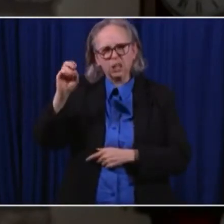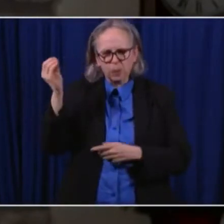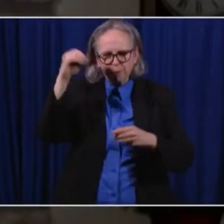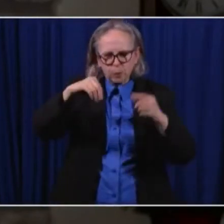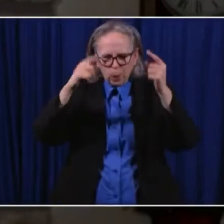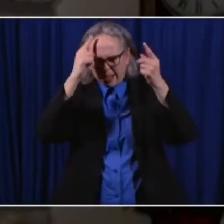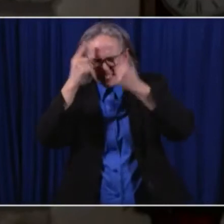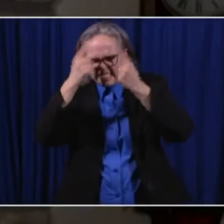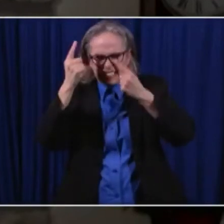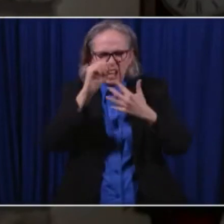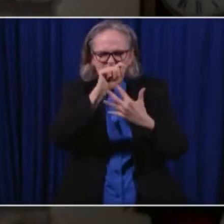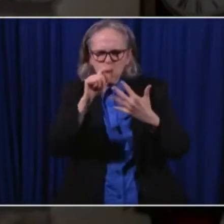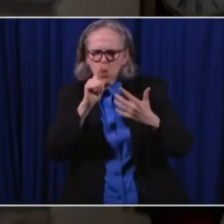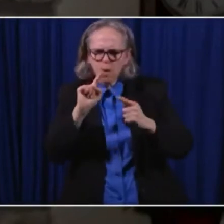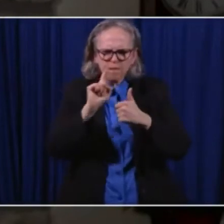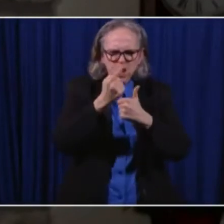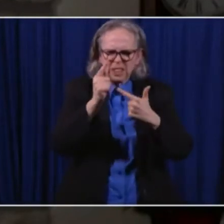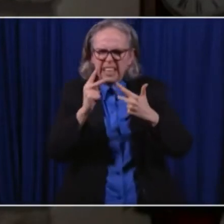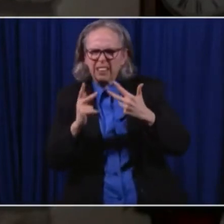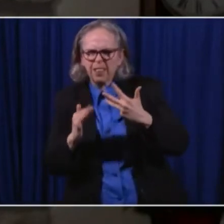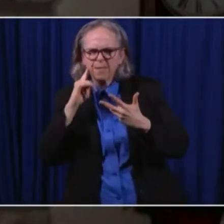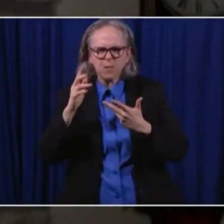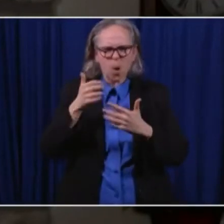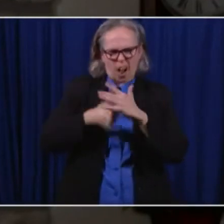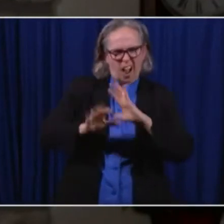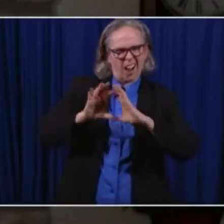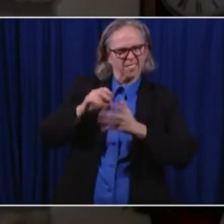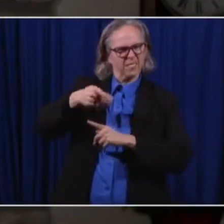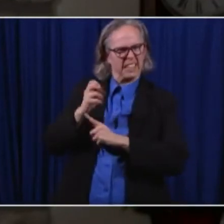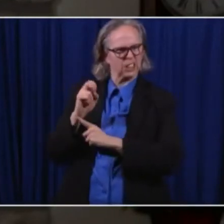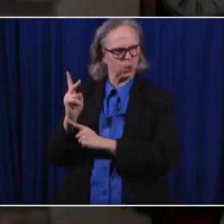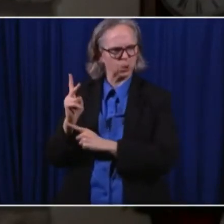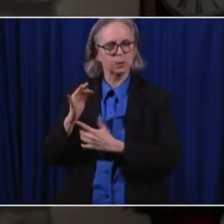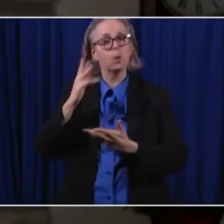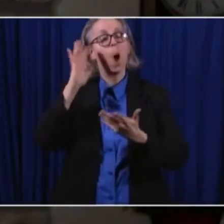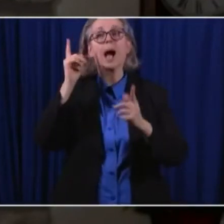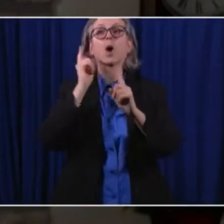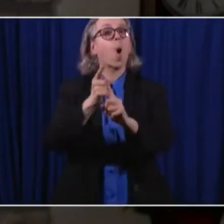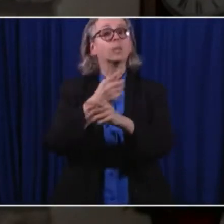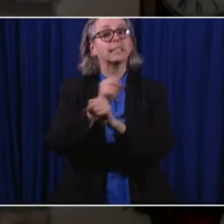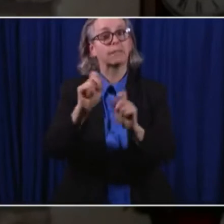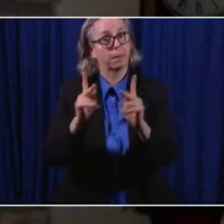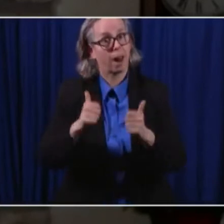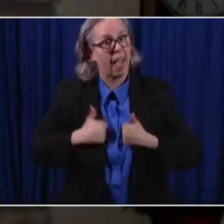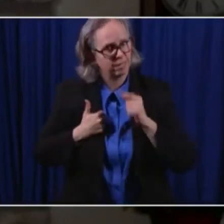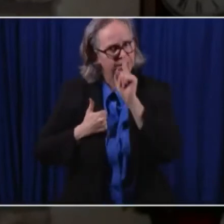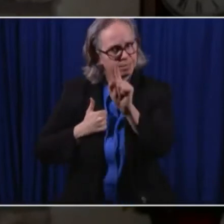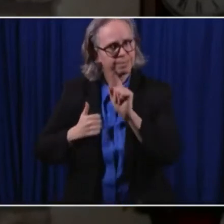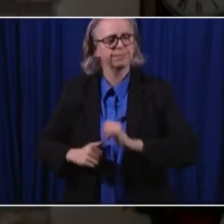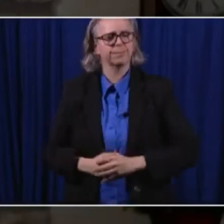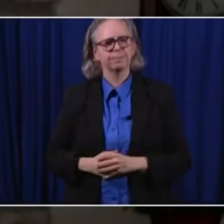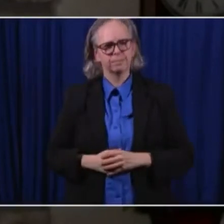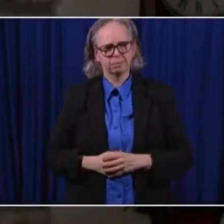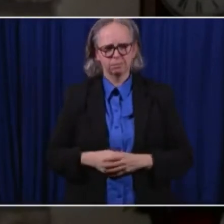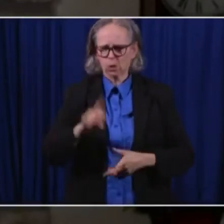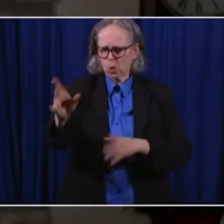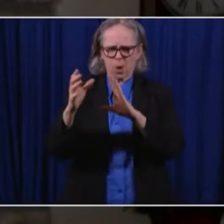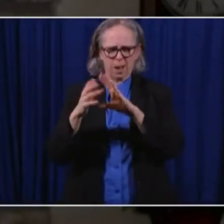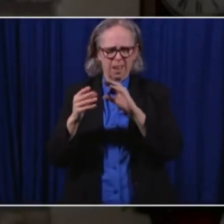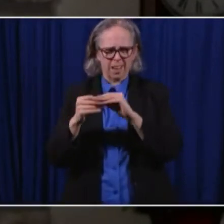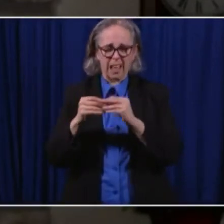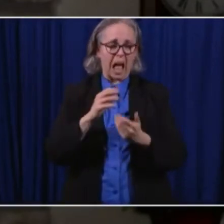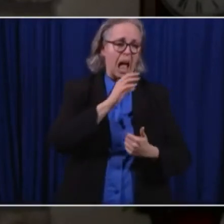saving lives is a paramount goal. Age, you mentioned age. Age is